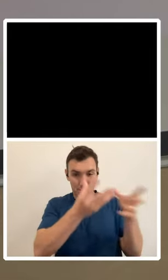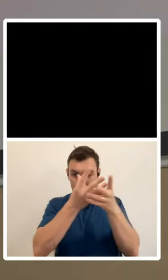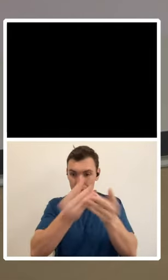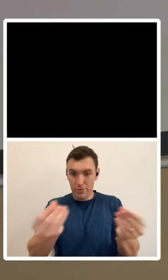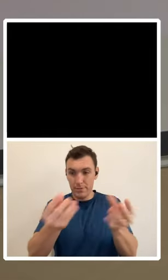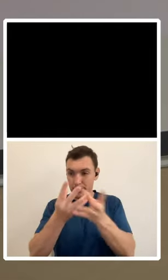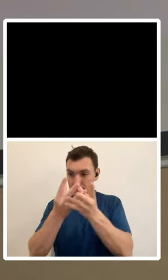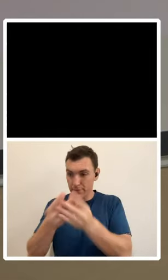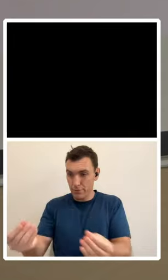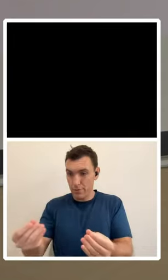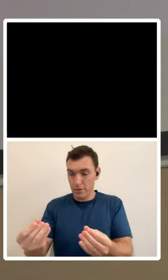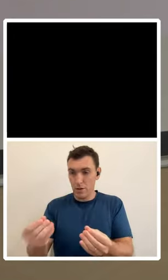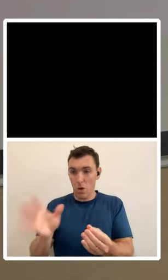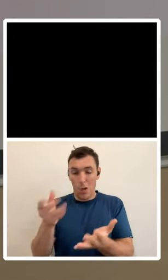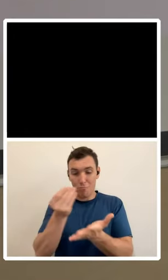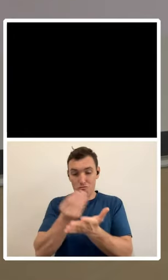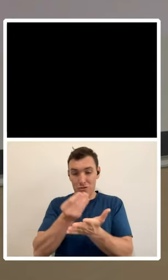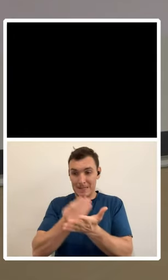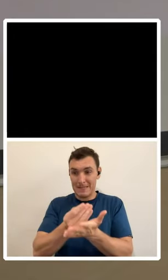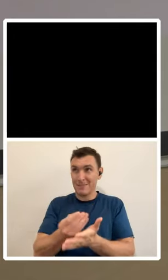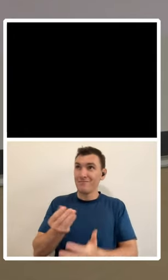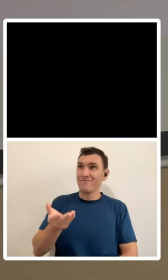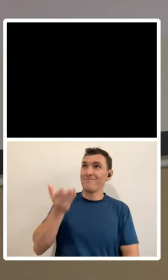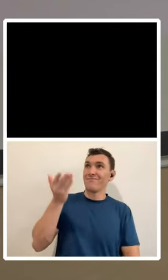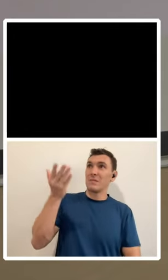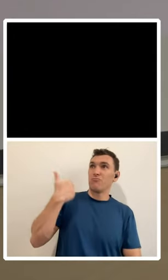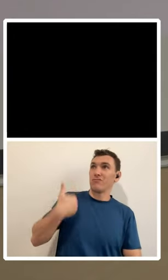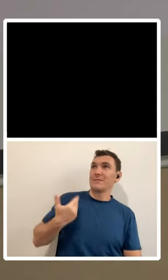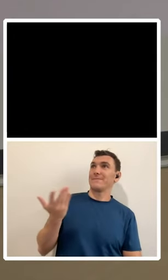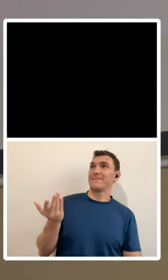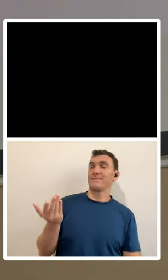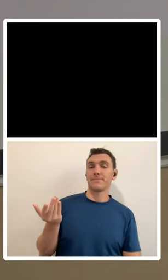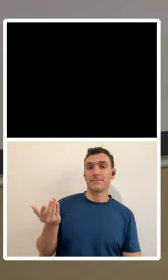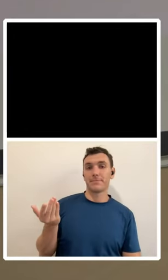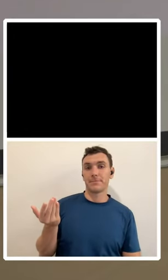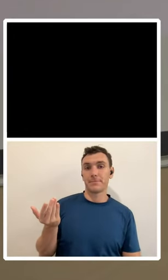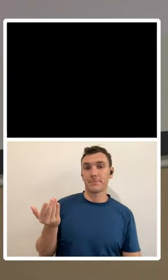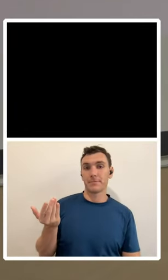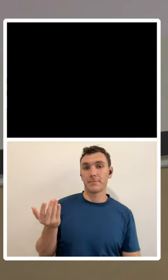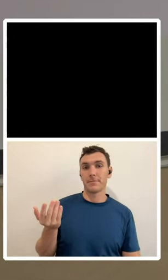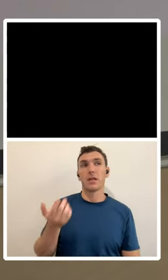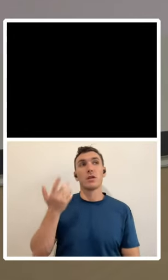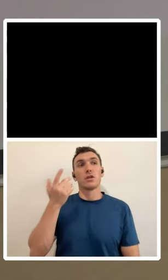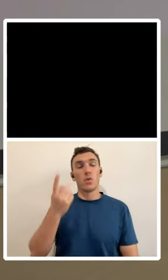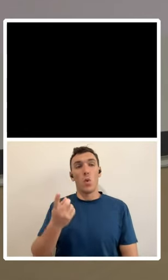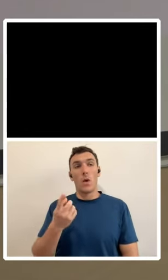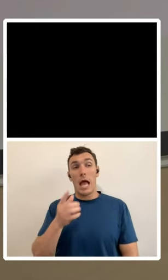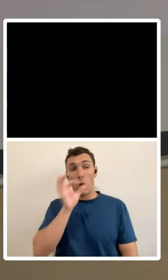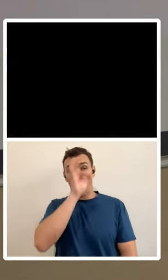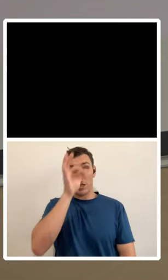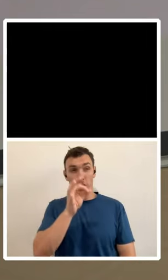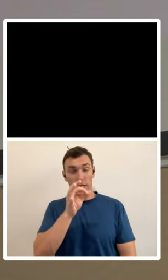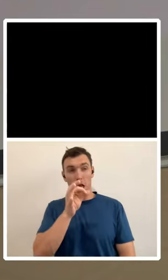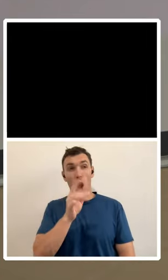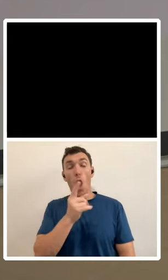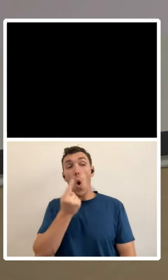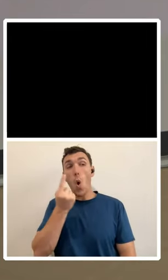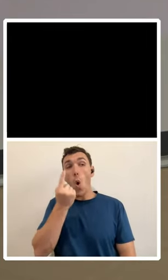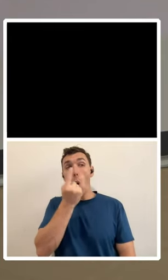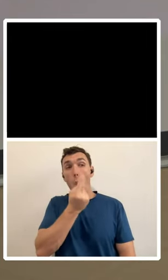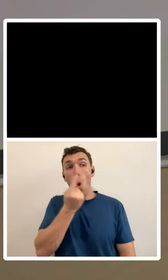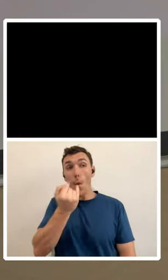I want you to try and answer this question. Yeah. Who or what do you point the finger at for that? Is it the people that you worked with? Is